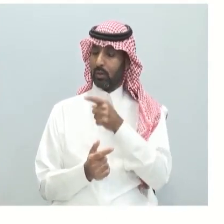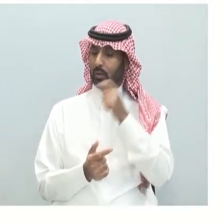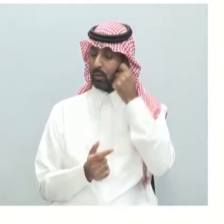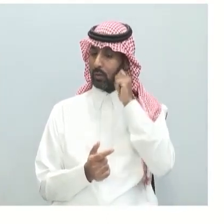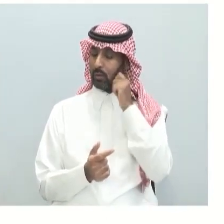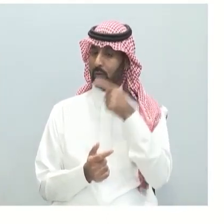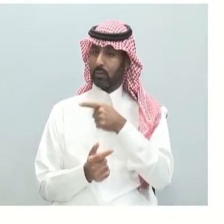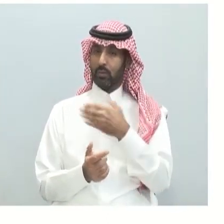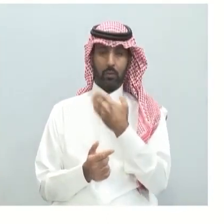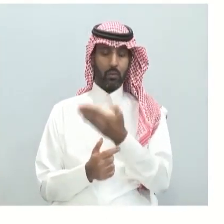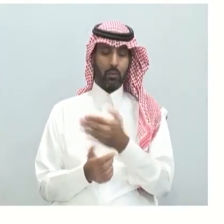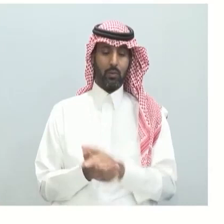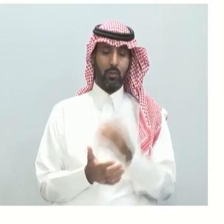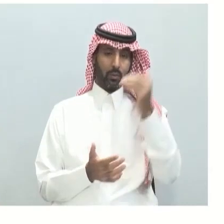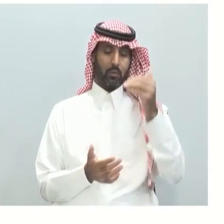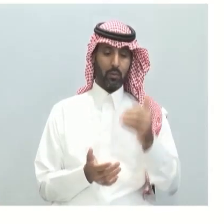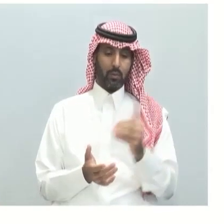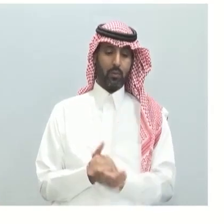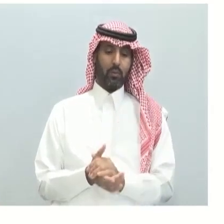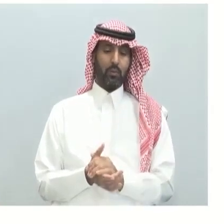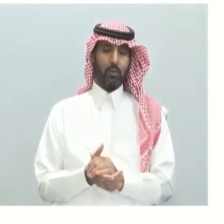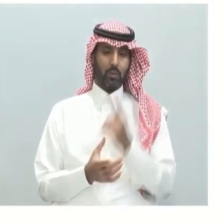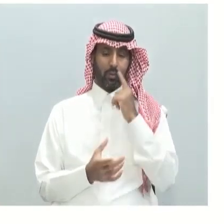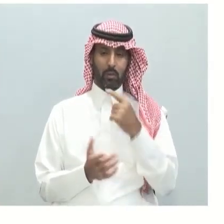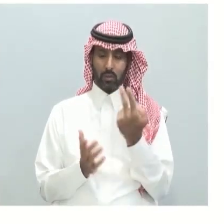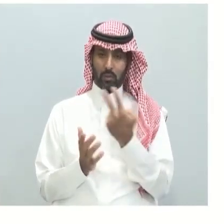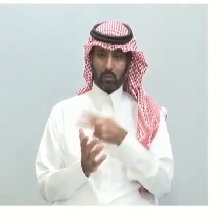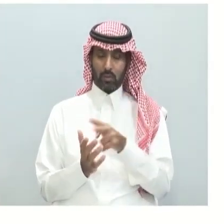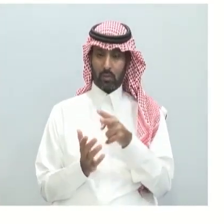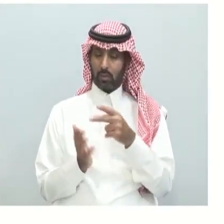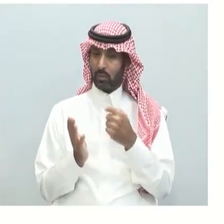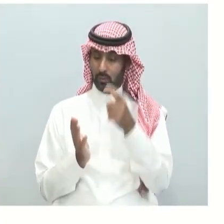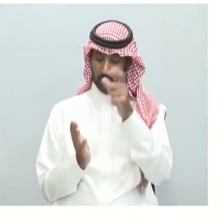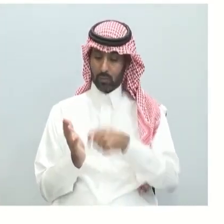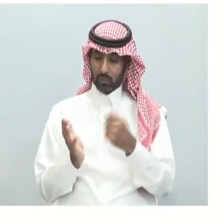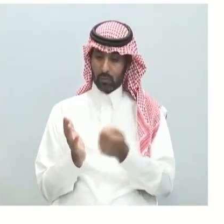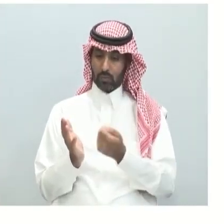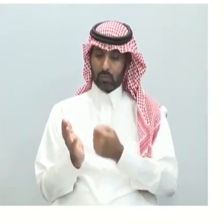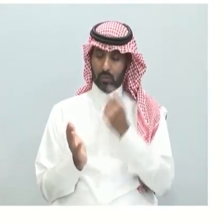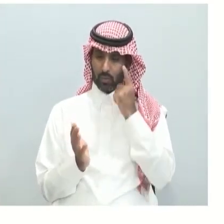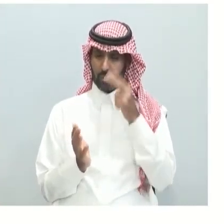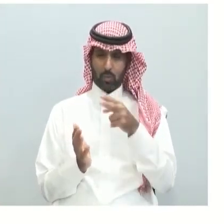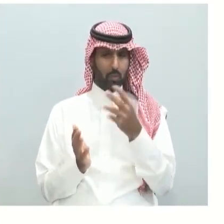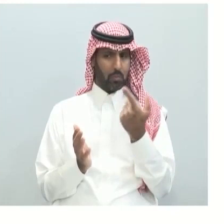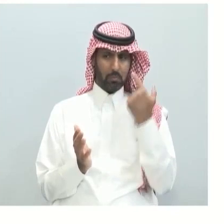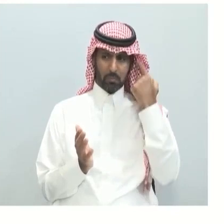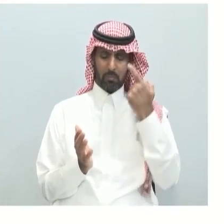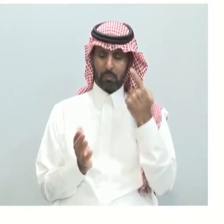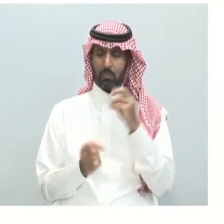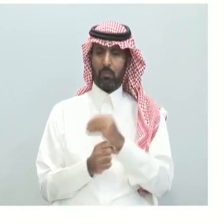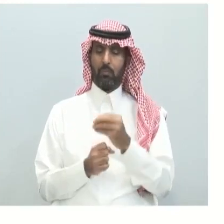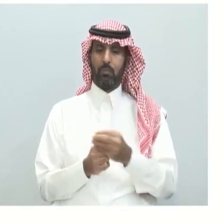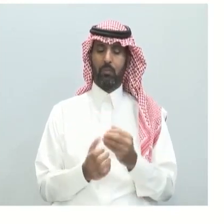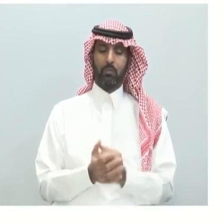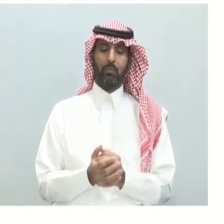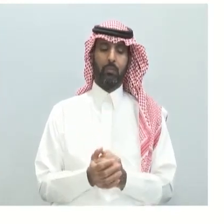do the following. Provide the writer's view and or opinion. Provide objective information and or